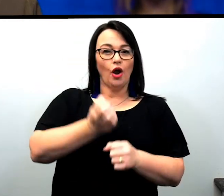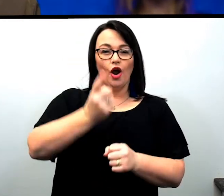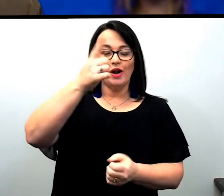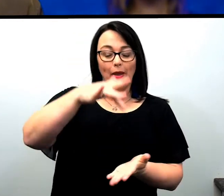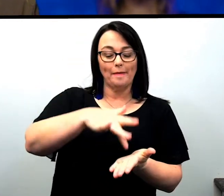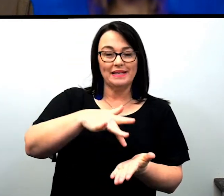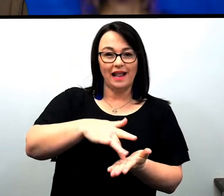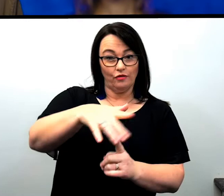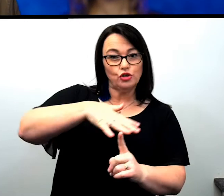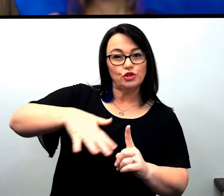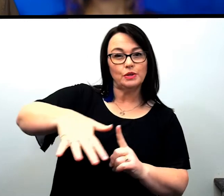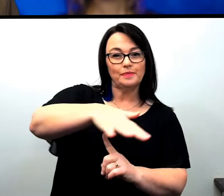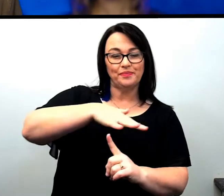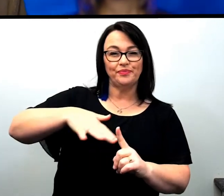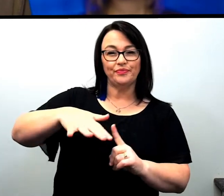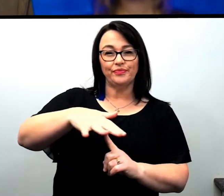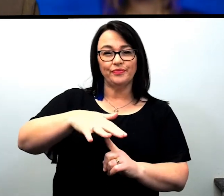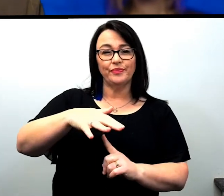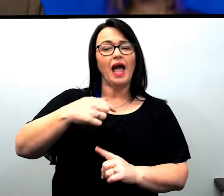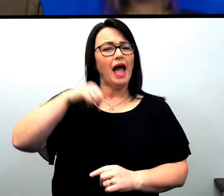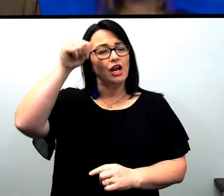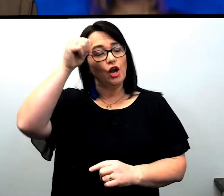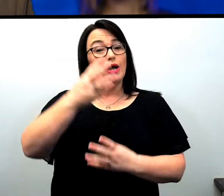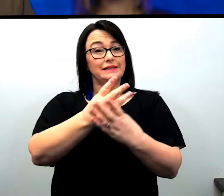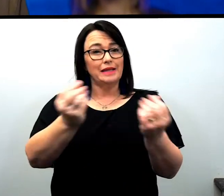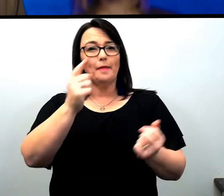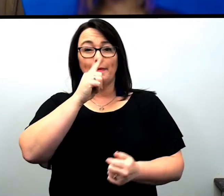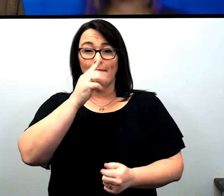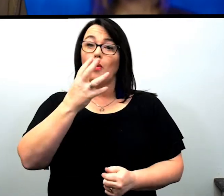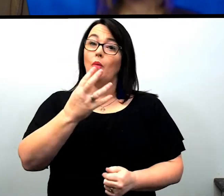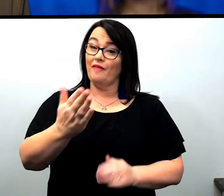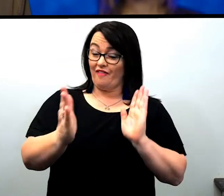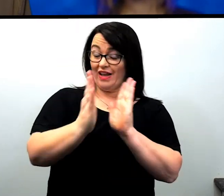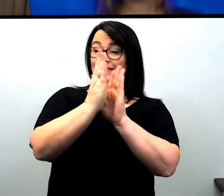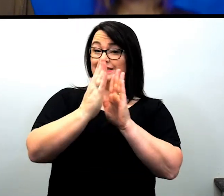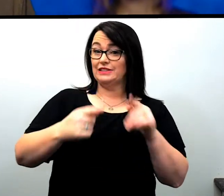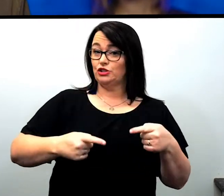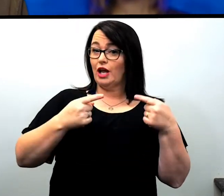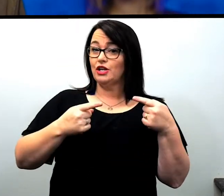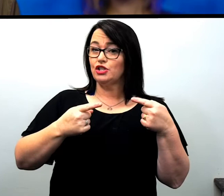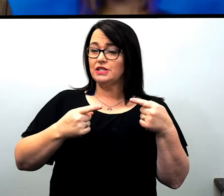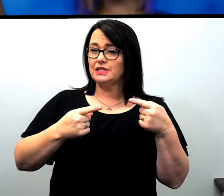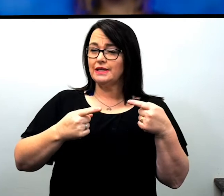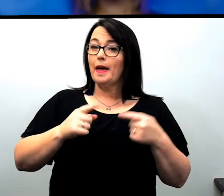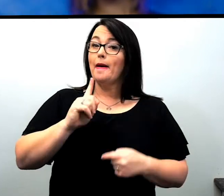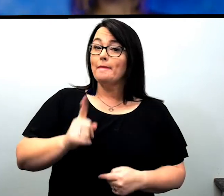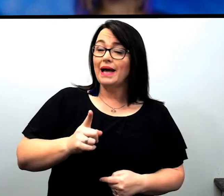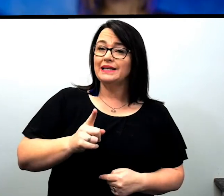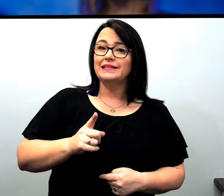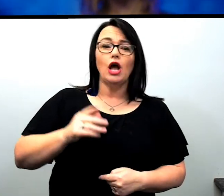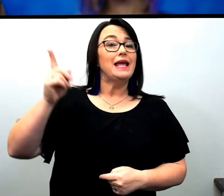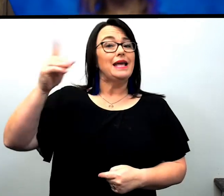I know for some people right now, there's a lot of challenges ahead. But the good news is God doesn't need to calm the storm for you to have